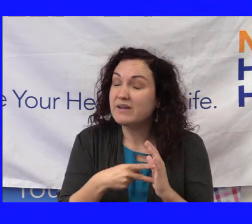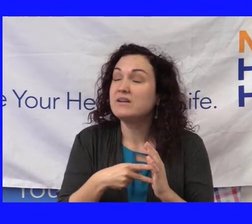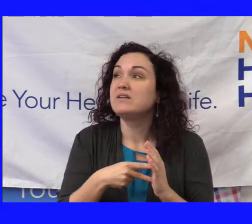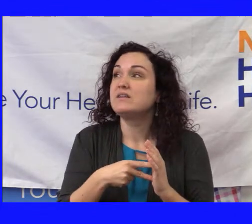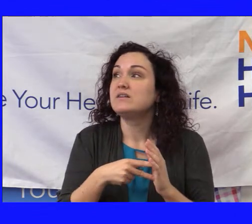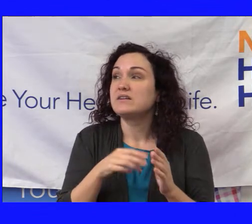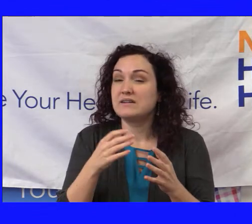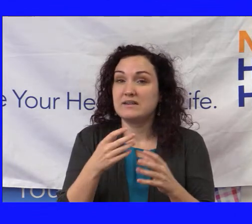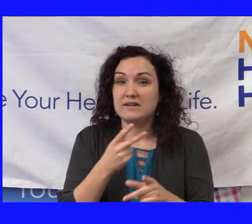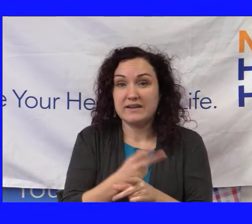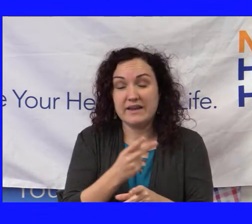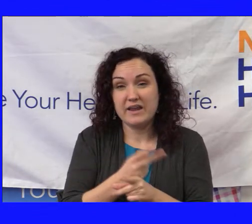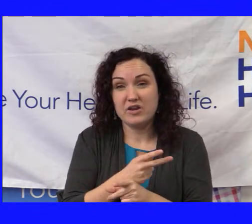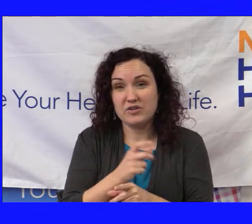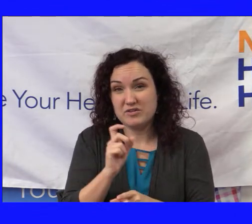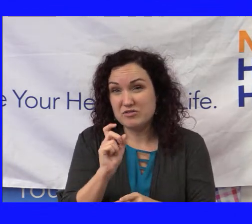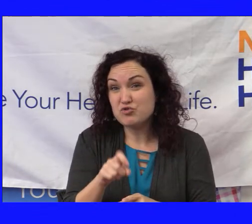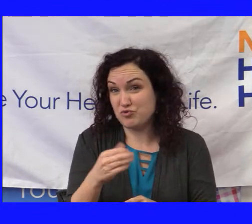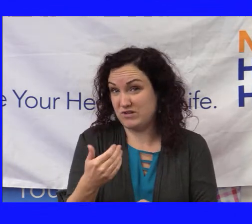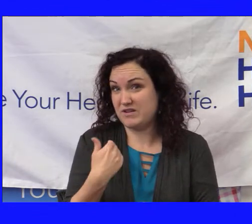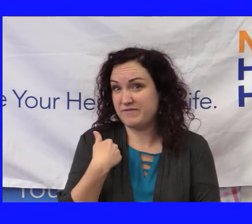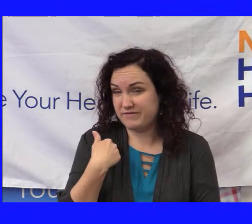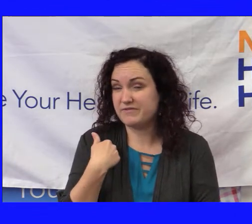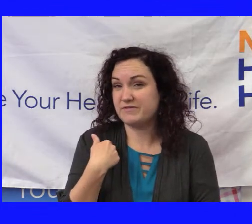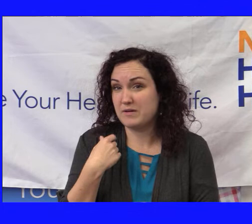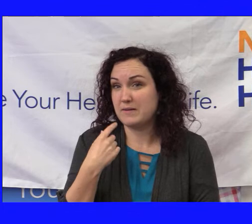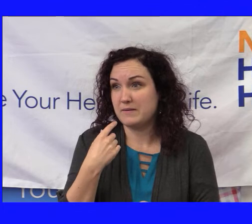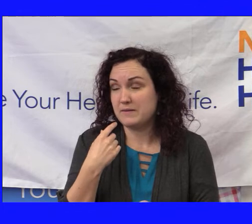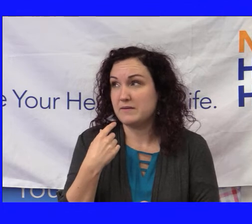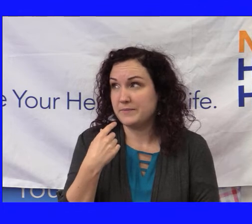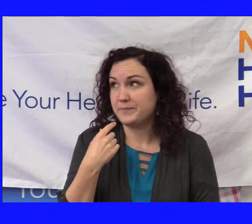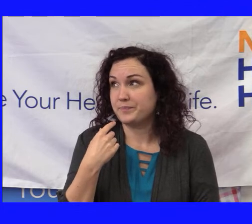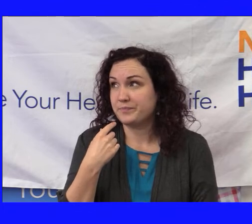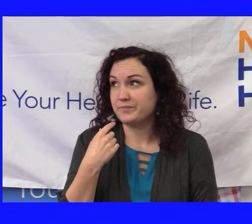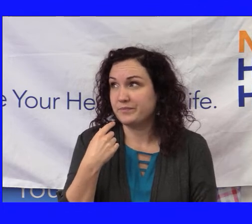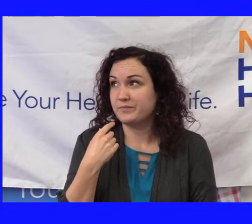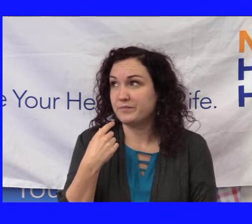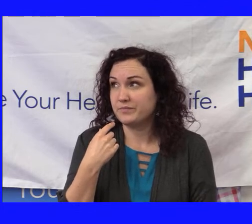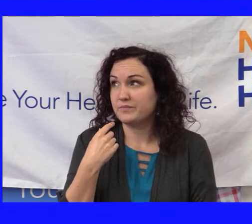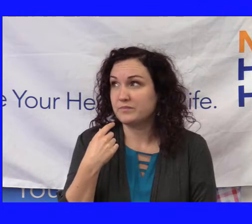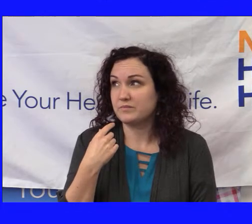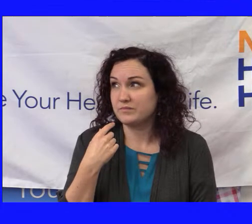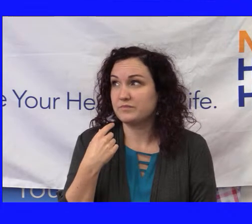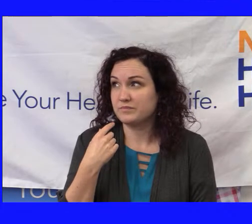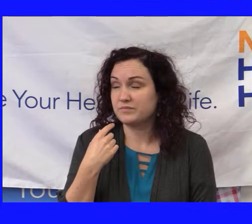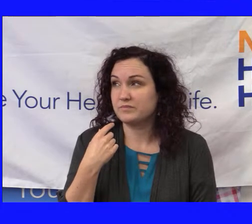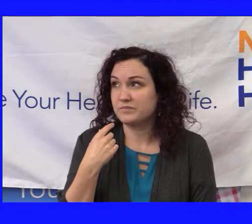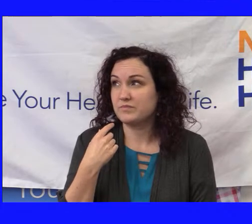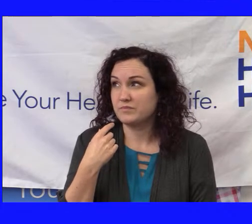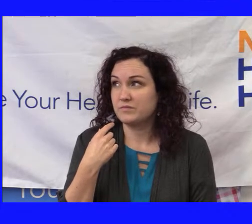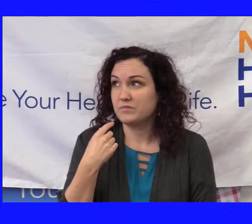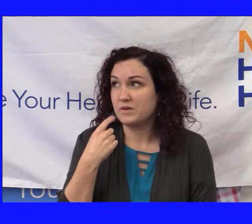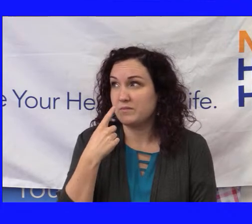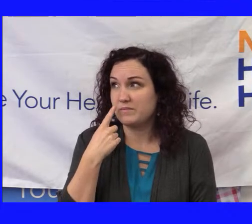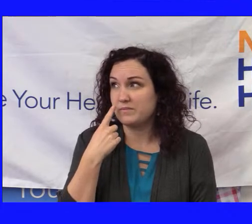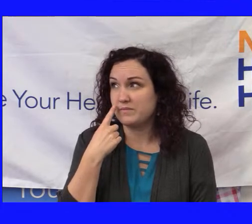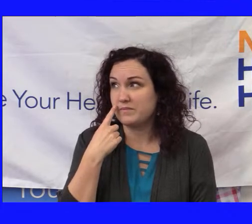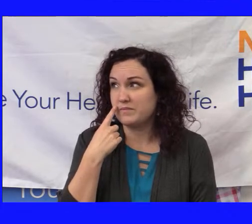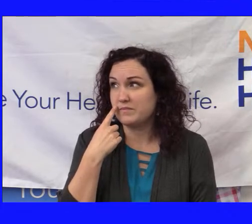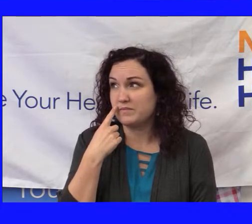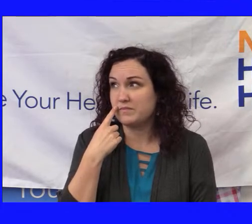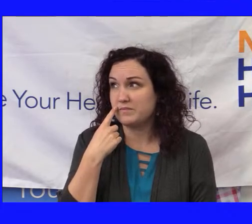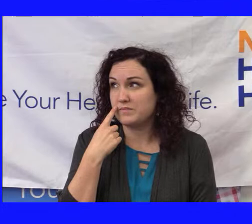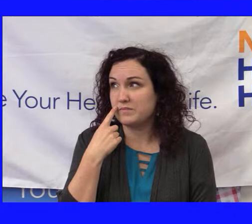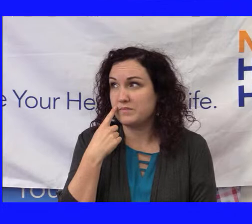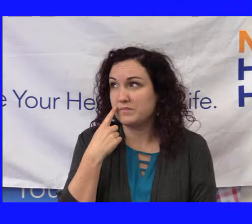care that you need, that you should have because that's what anybody would expect. Someone who can't